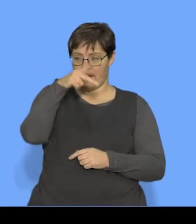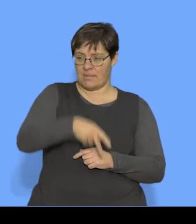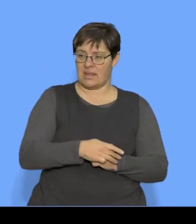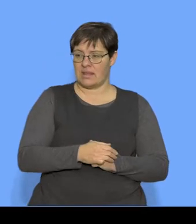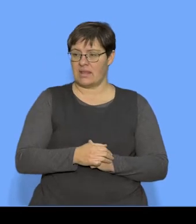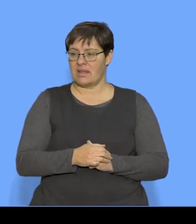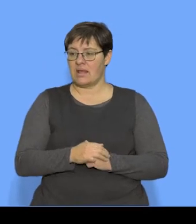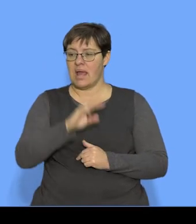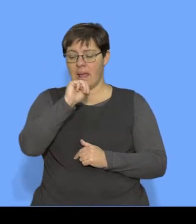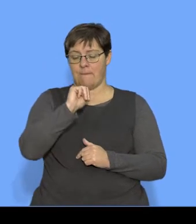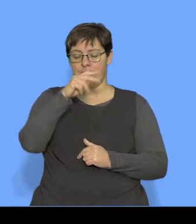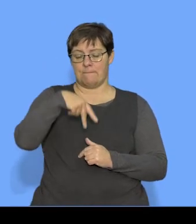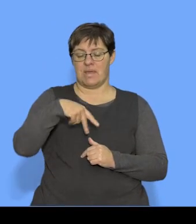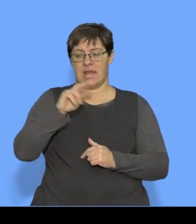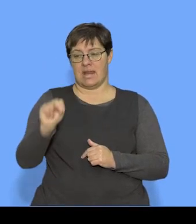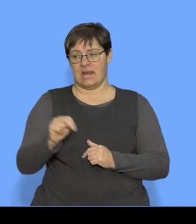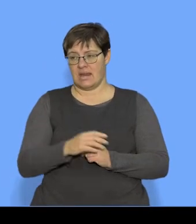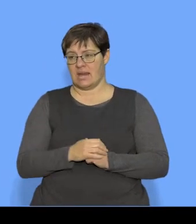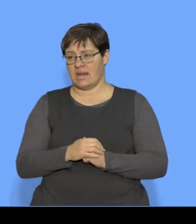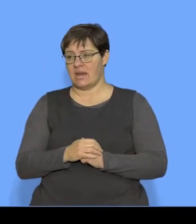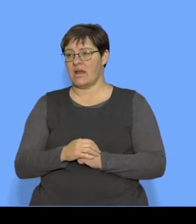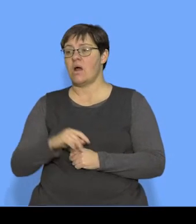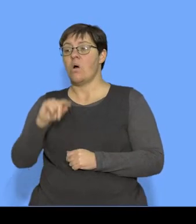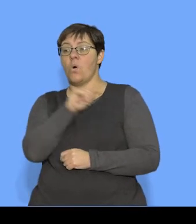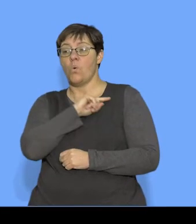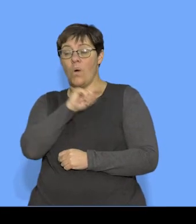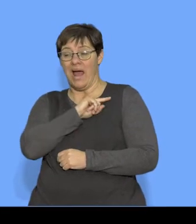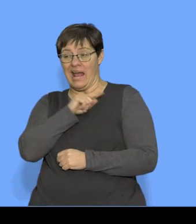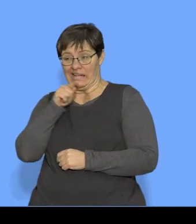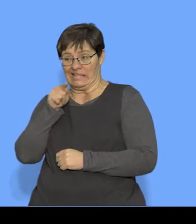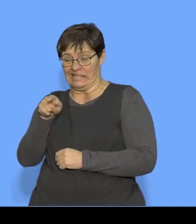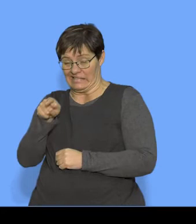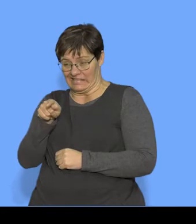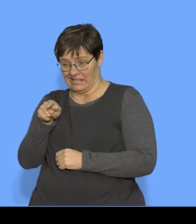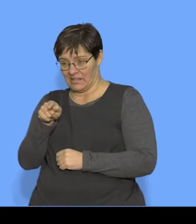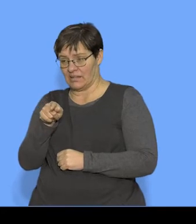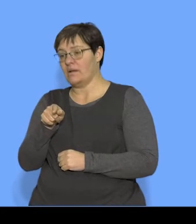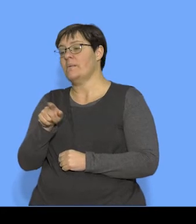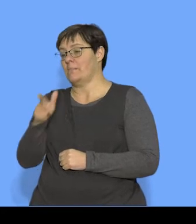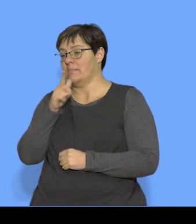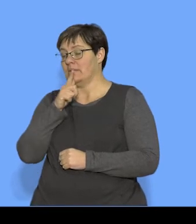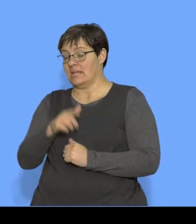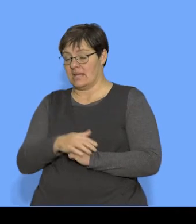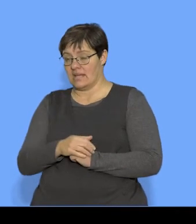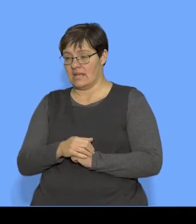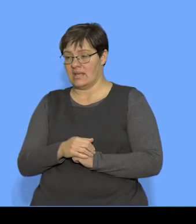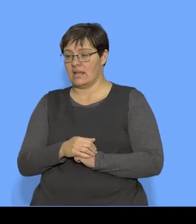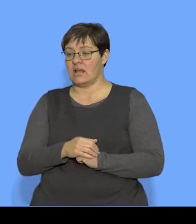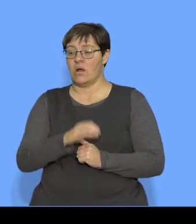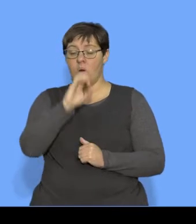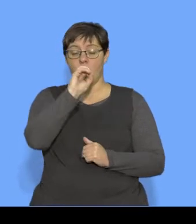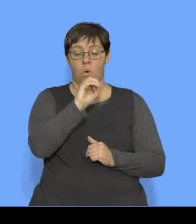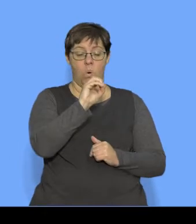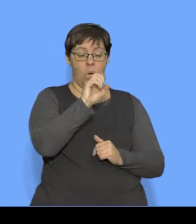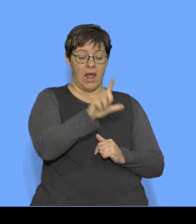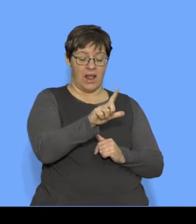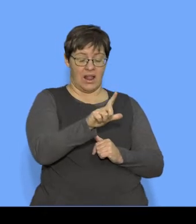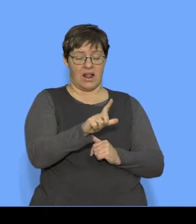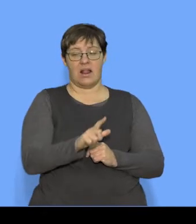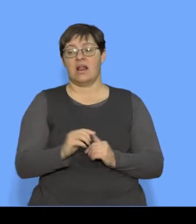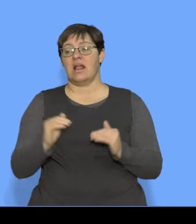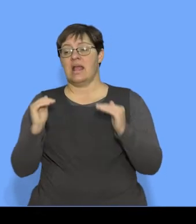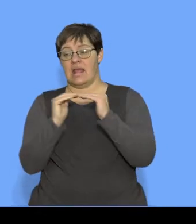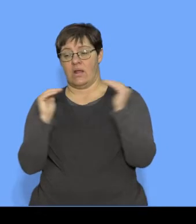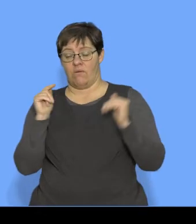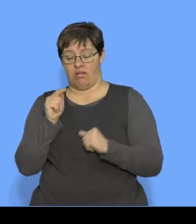so MPN. So because of that, then I will claim that OL is